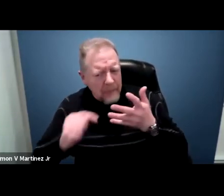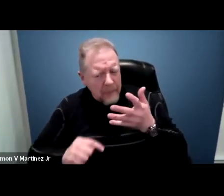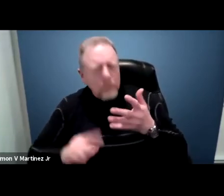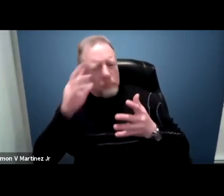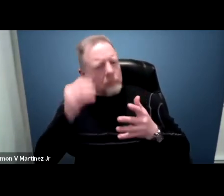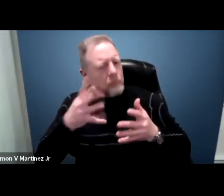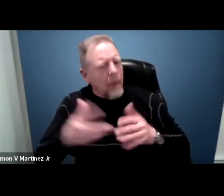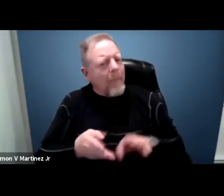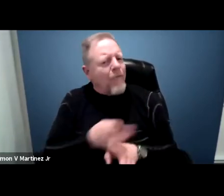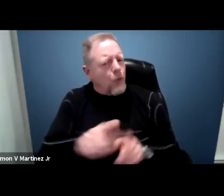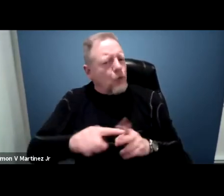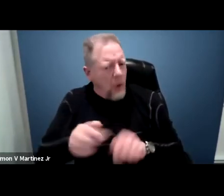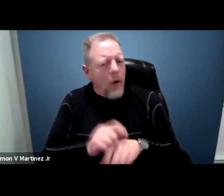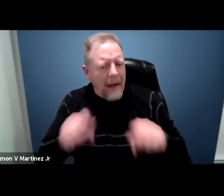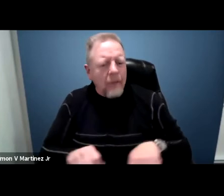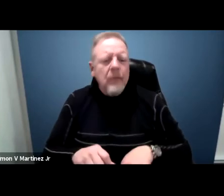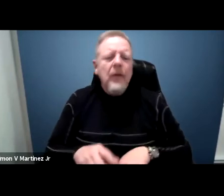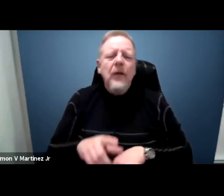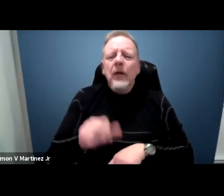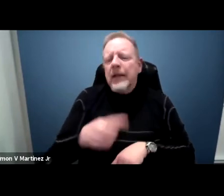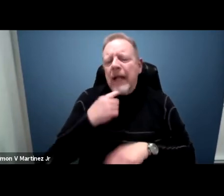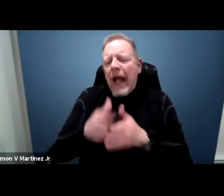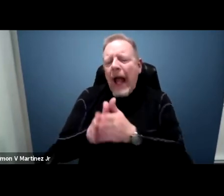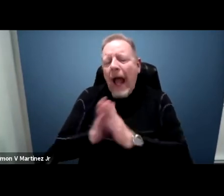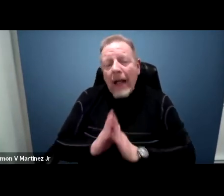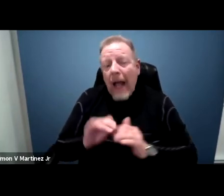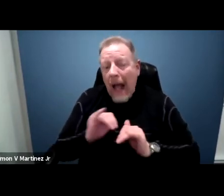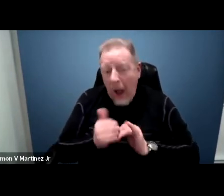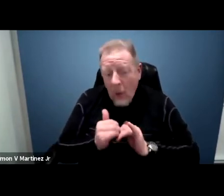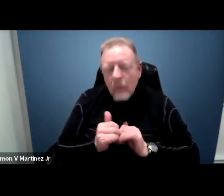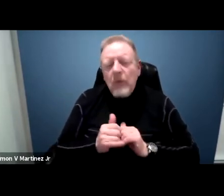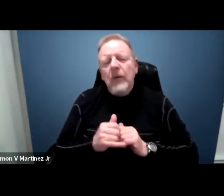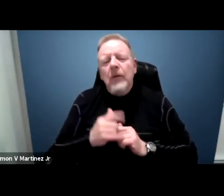And usually we say to people to ask for it,